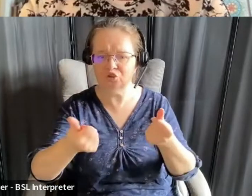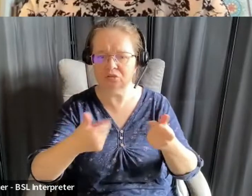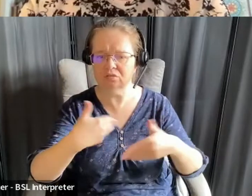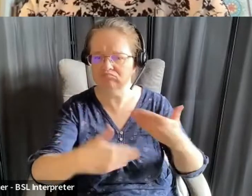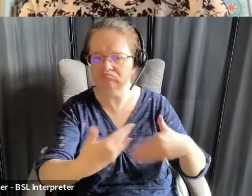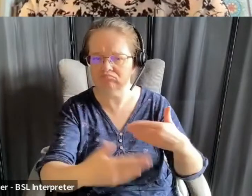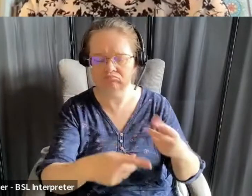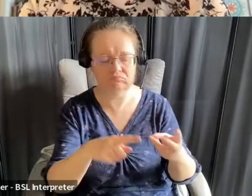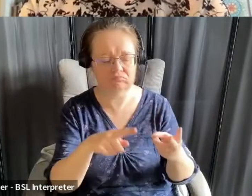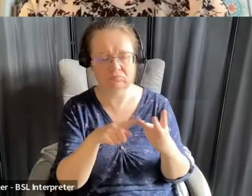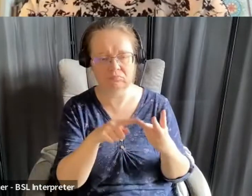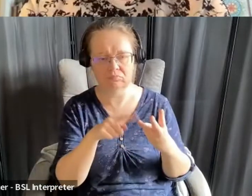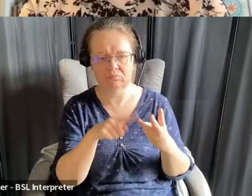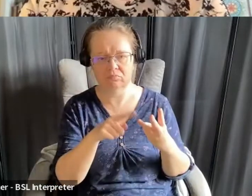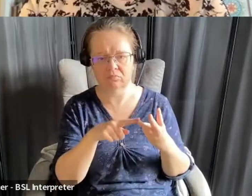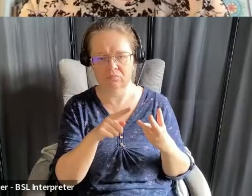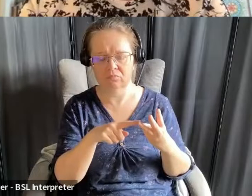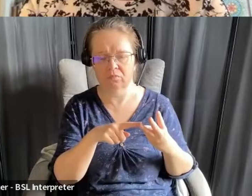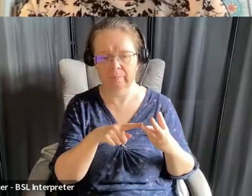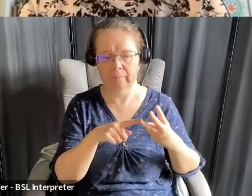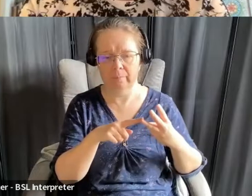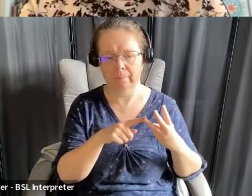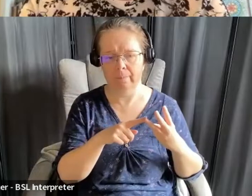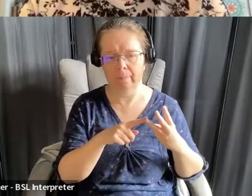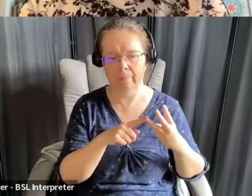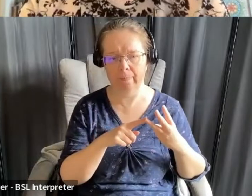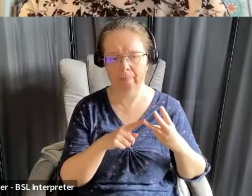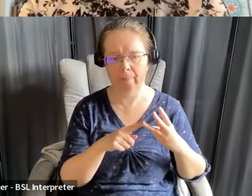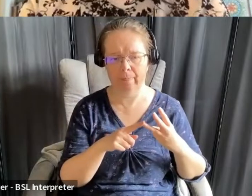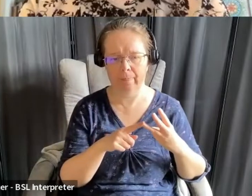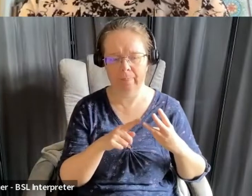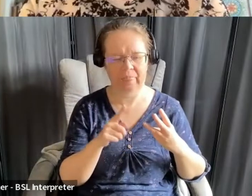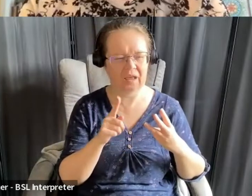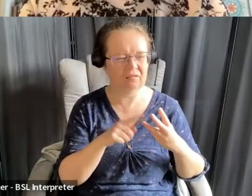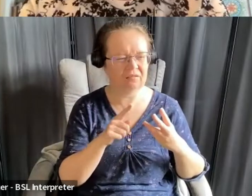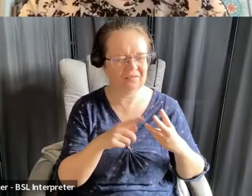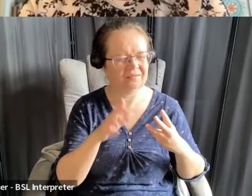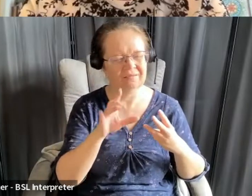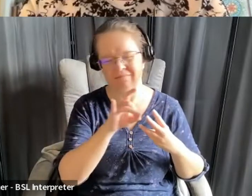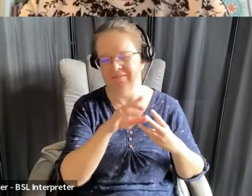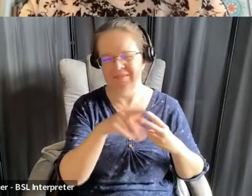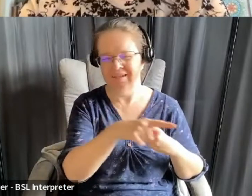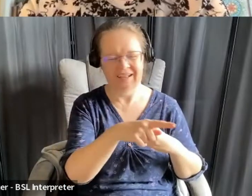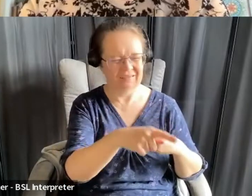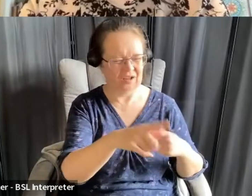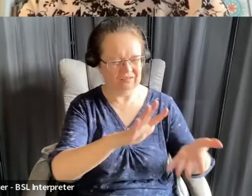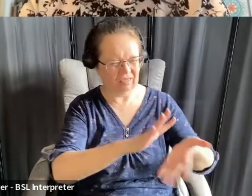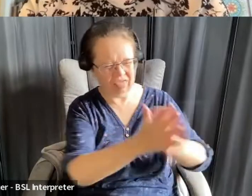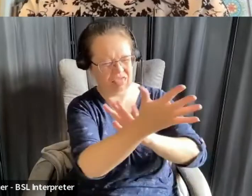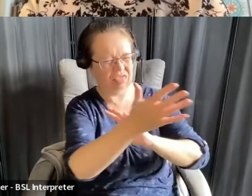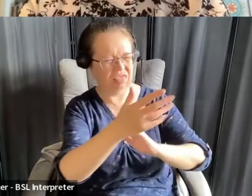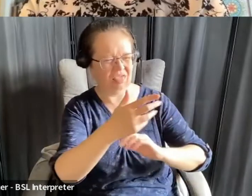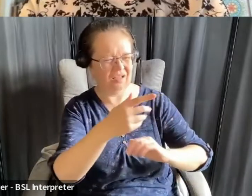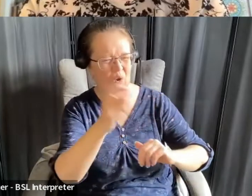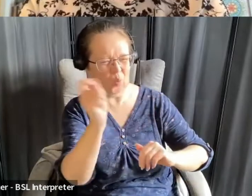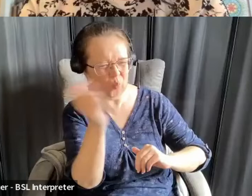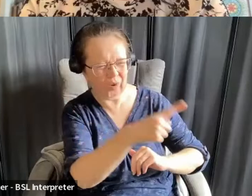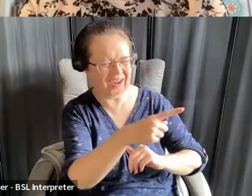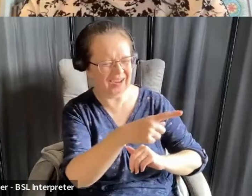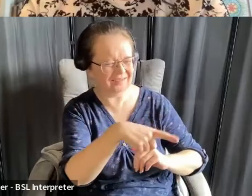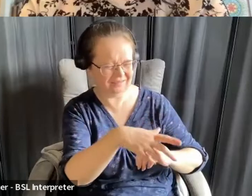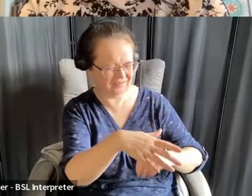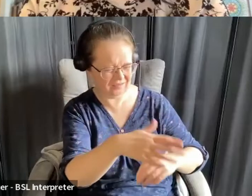having a complete abhorrence for, you know, absurdities, or sort of just not